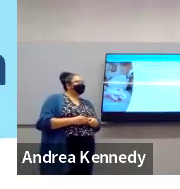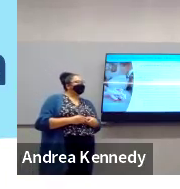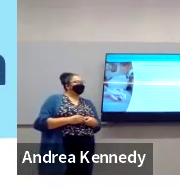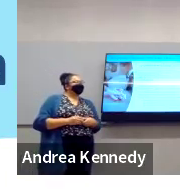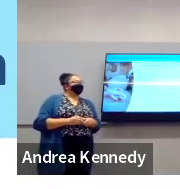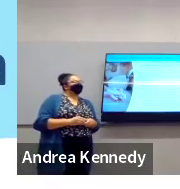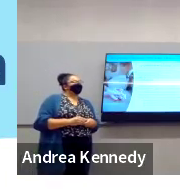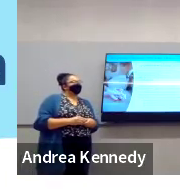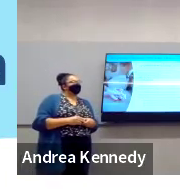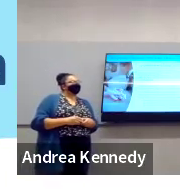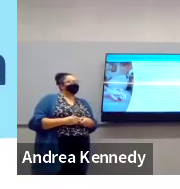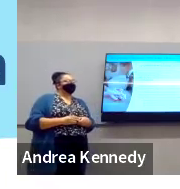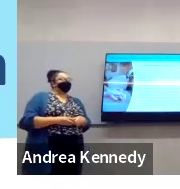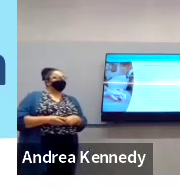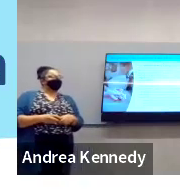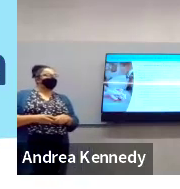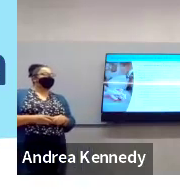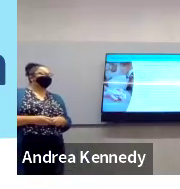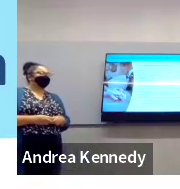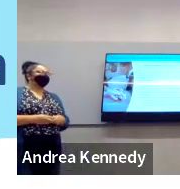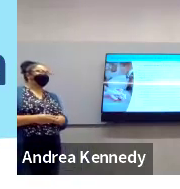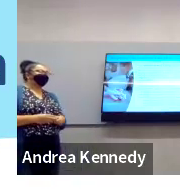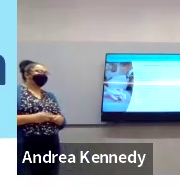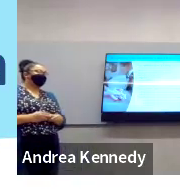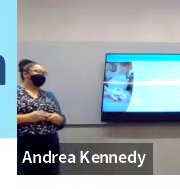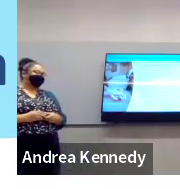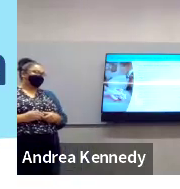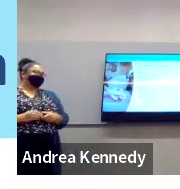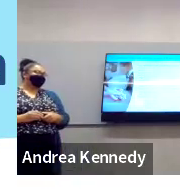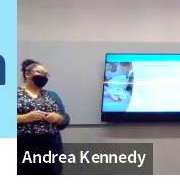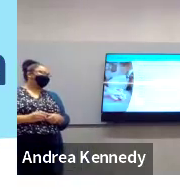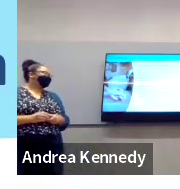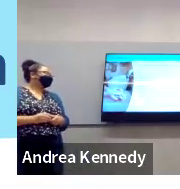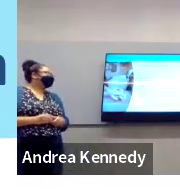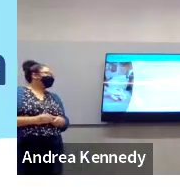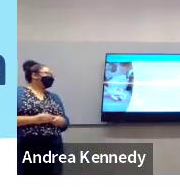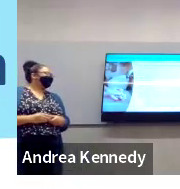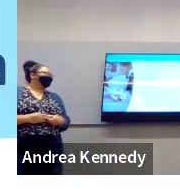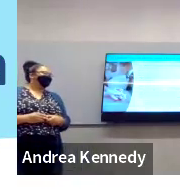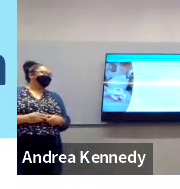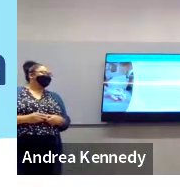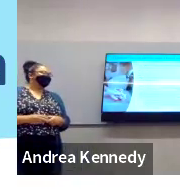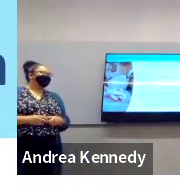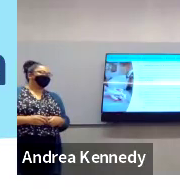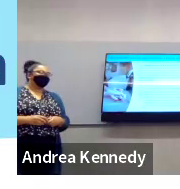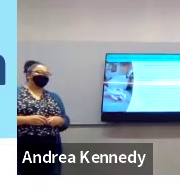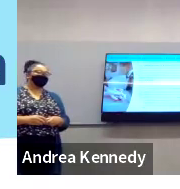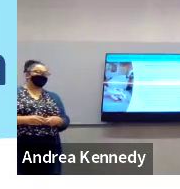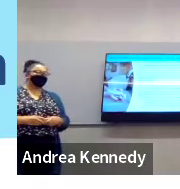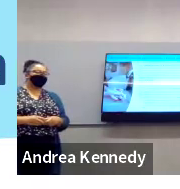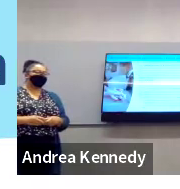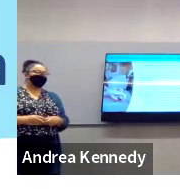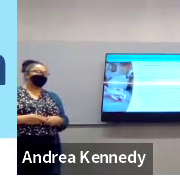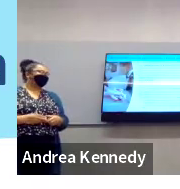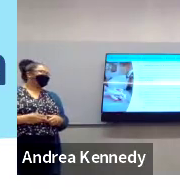Los gastos de los servicios públicos pasan a formar parte de su renta. Vamos a hablar esto sobre un poco más despacio en